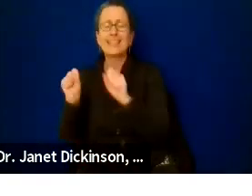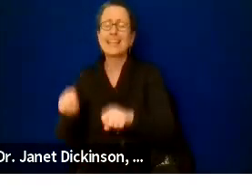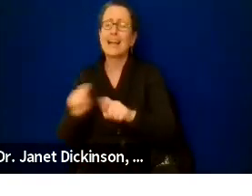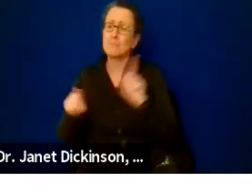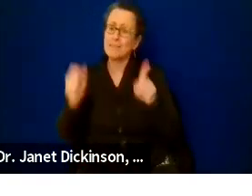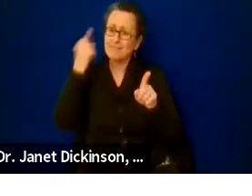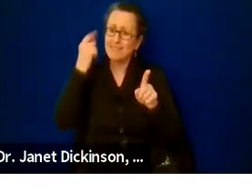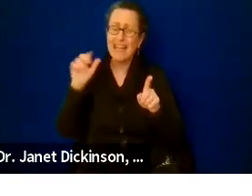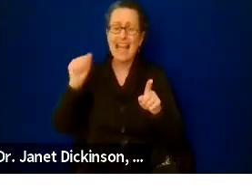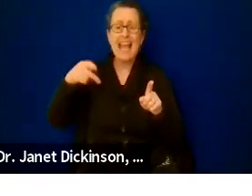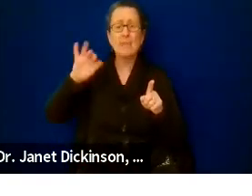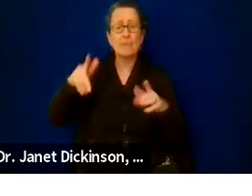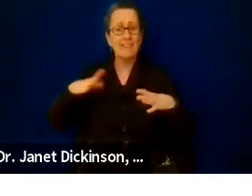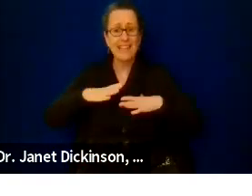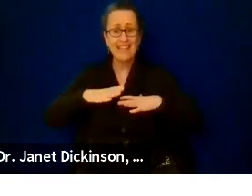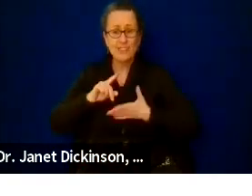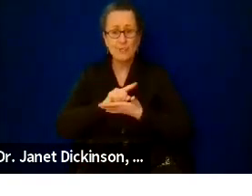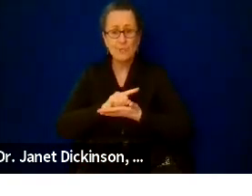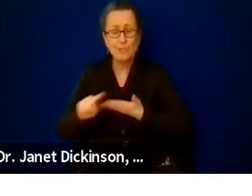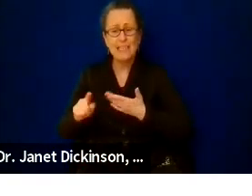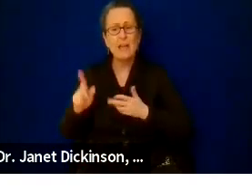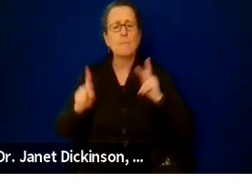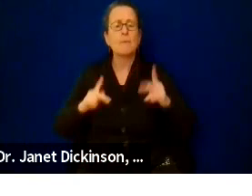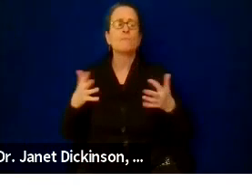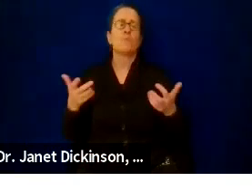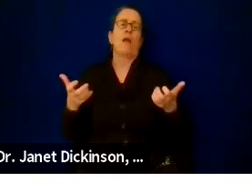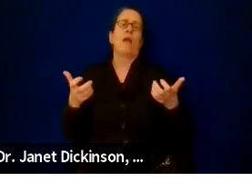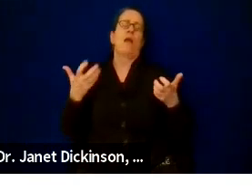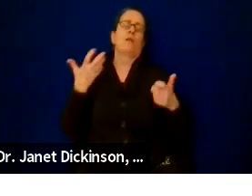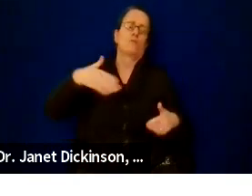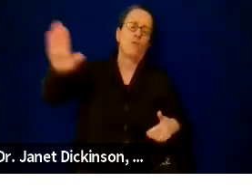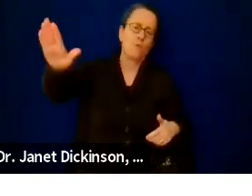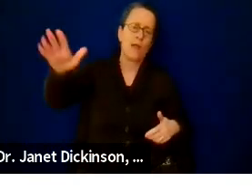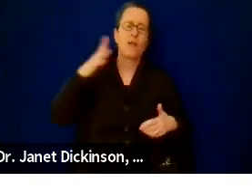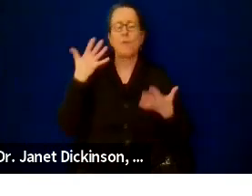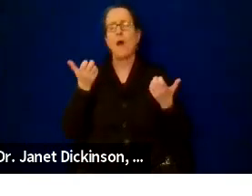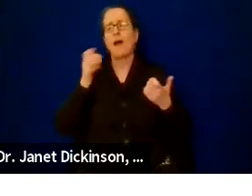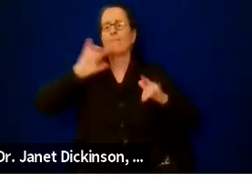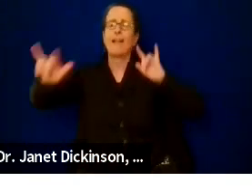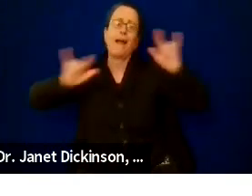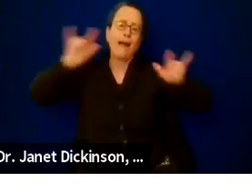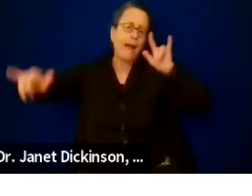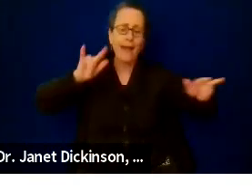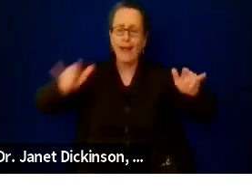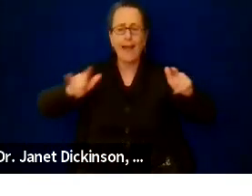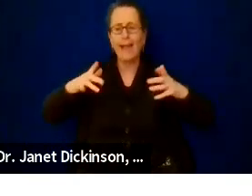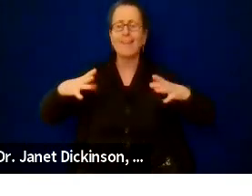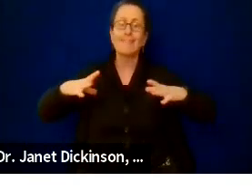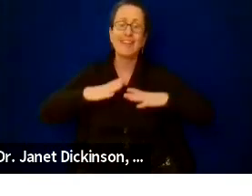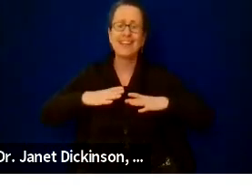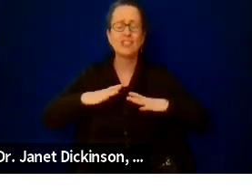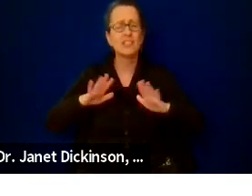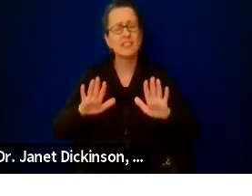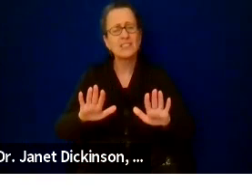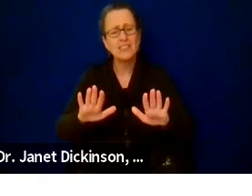April vacation coming. I know everybody is anxious to get out and about, but we're just, again, asking people